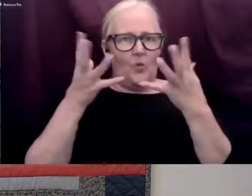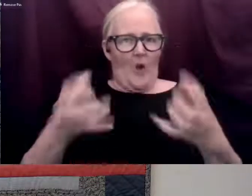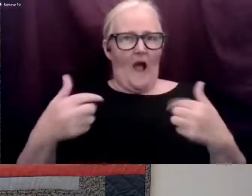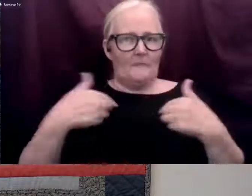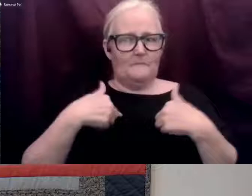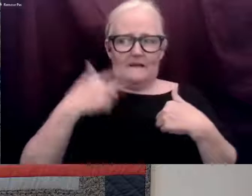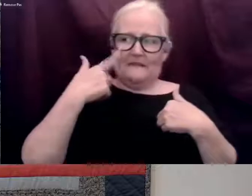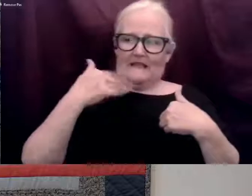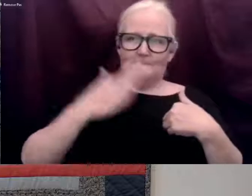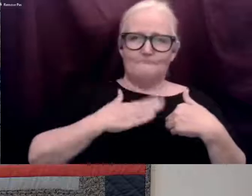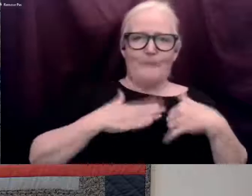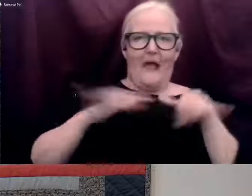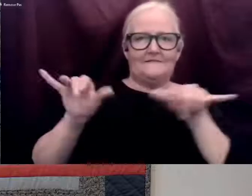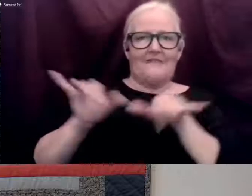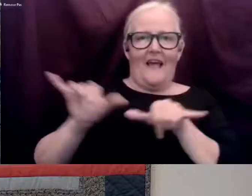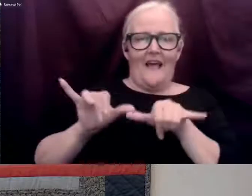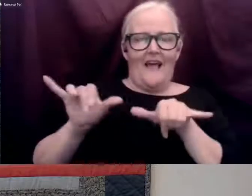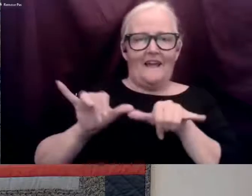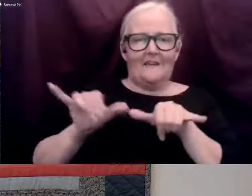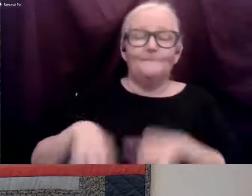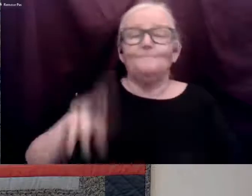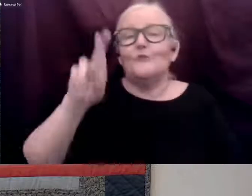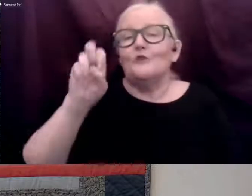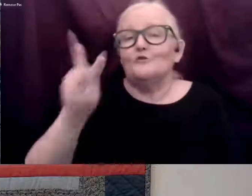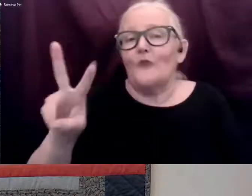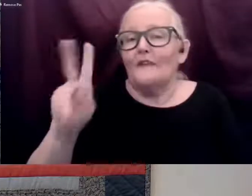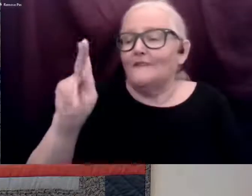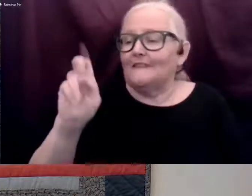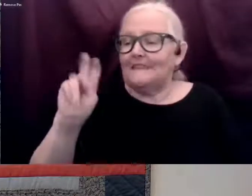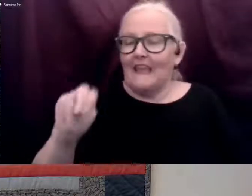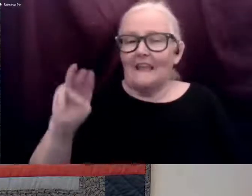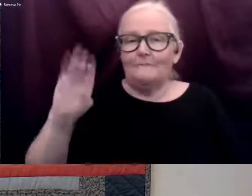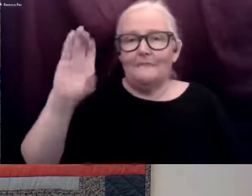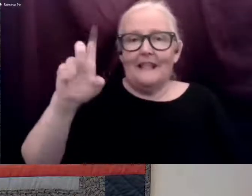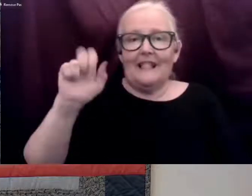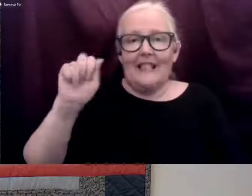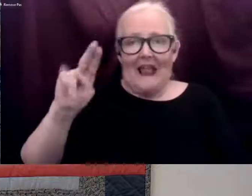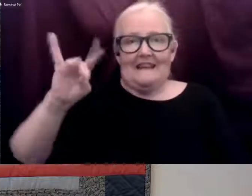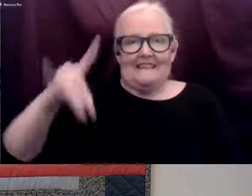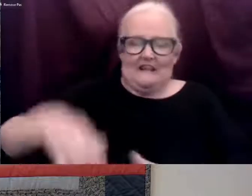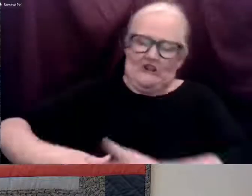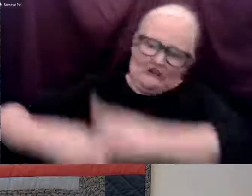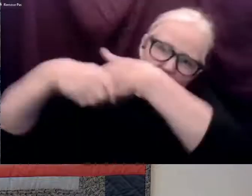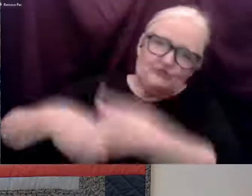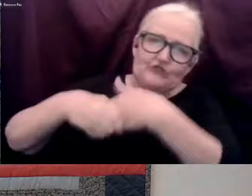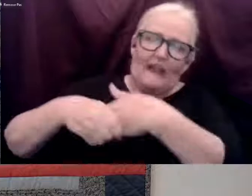Ken McLean shaking my hand and saying how glad he was that my family